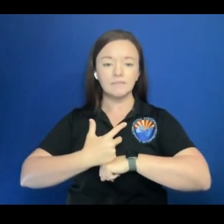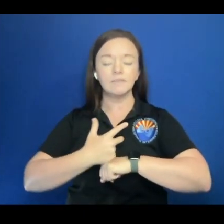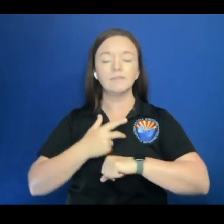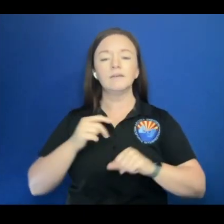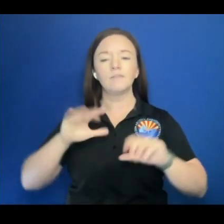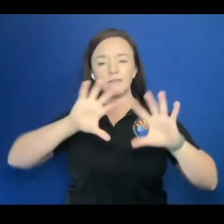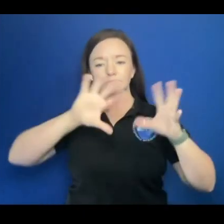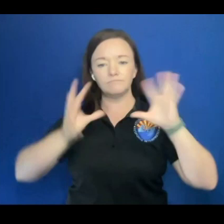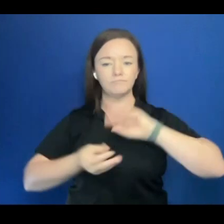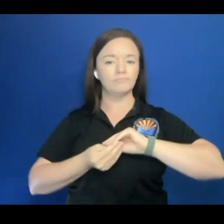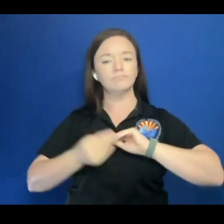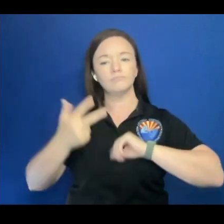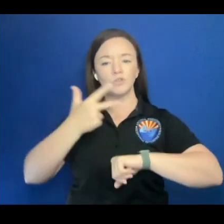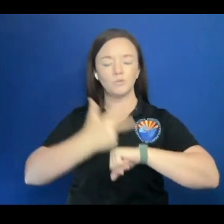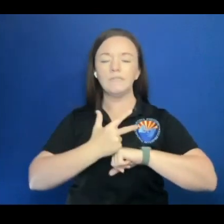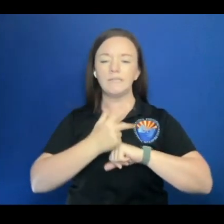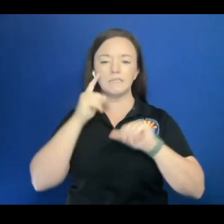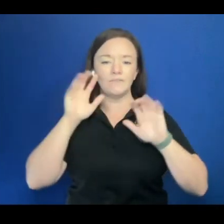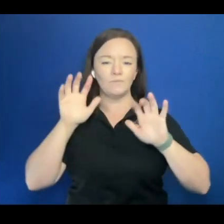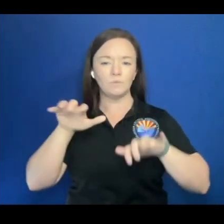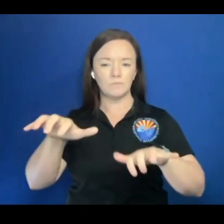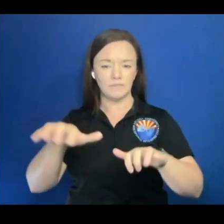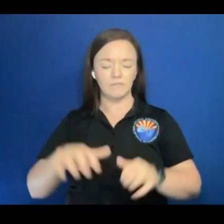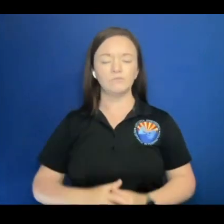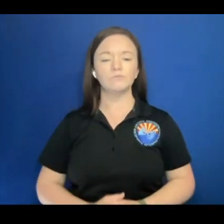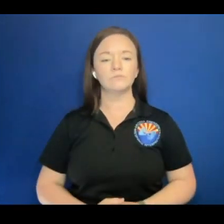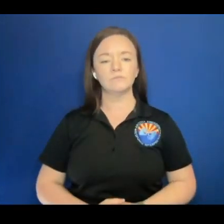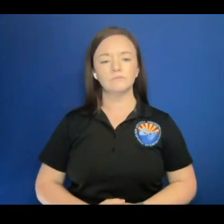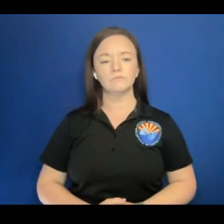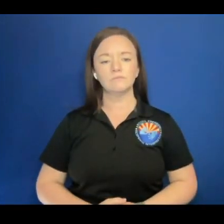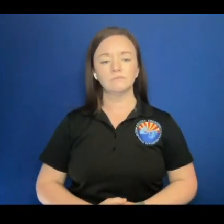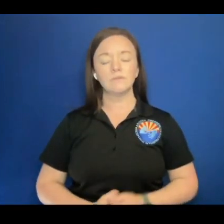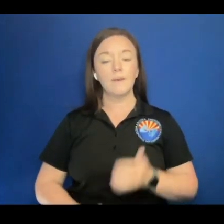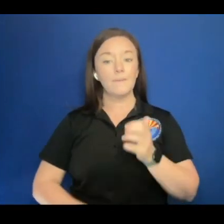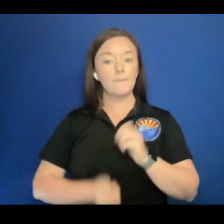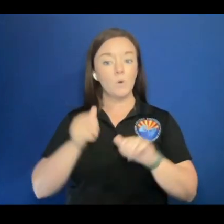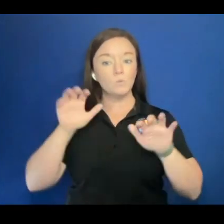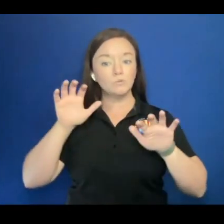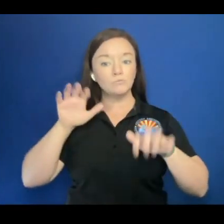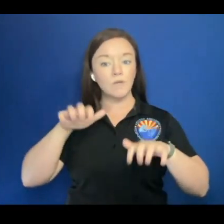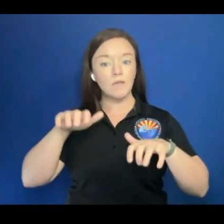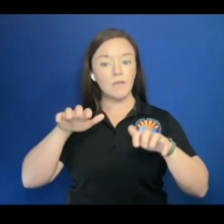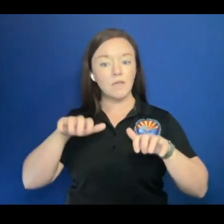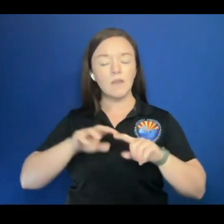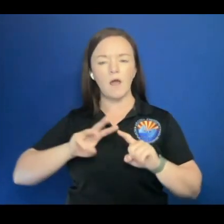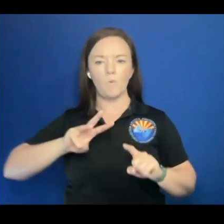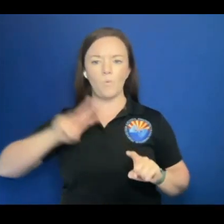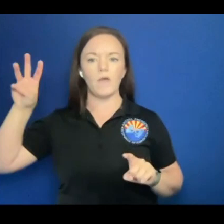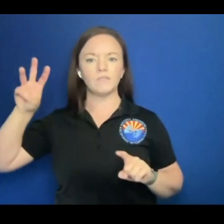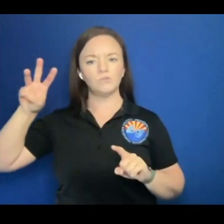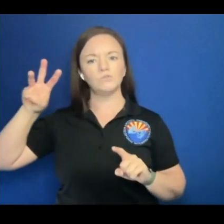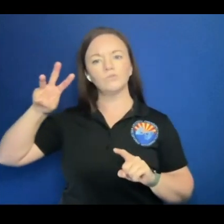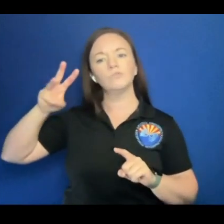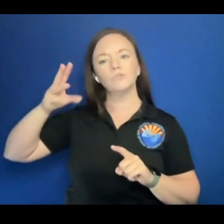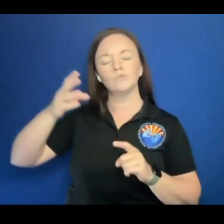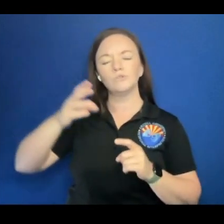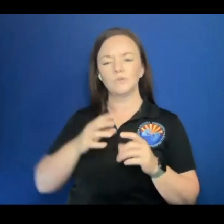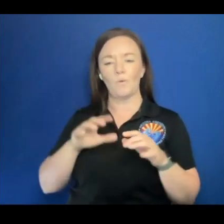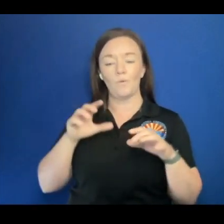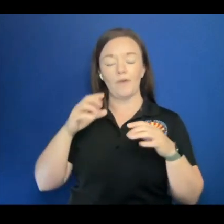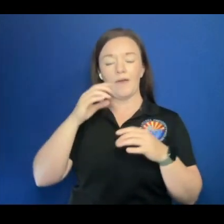of precipitation that we have seen. And most of the rain has been falling over the western edges of the fire, the western